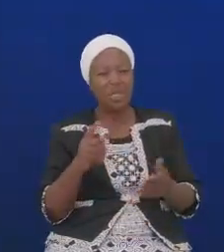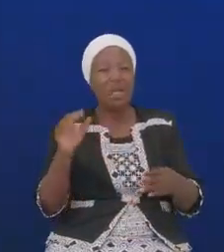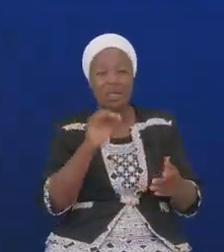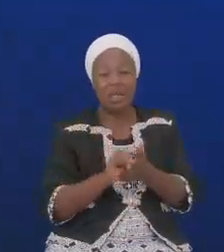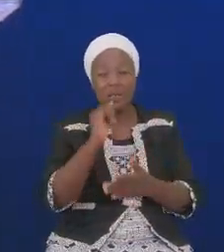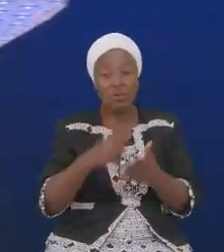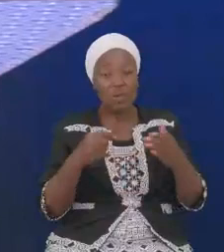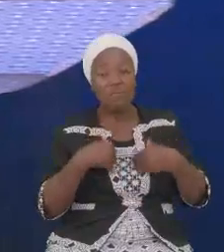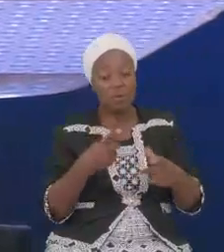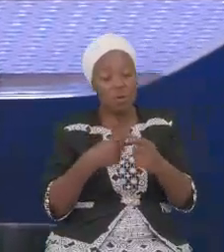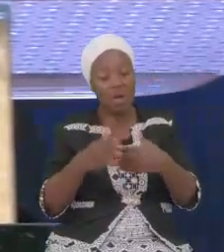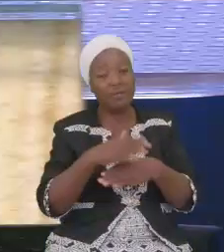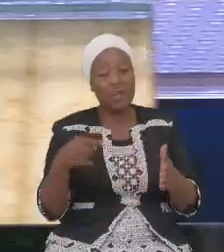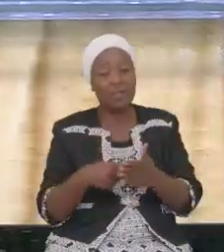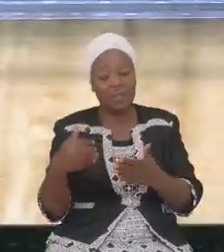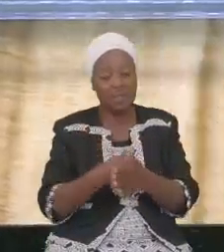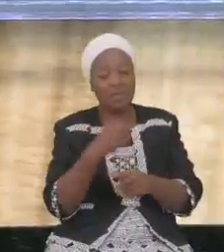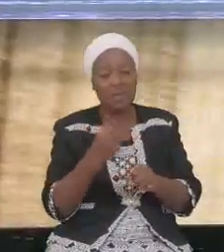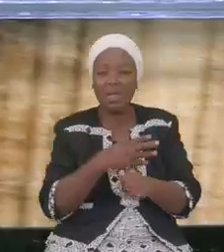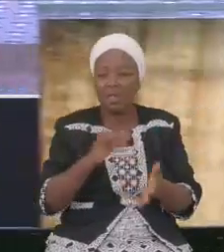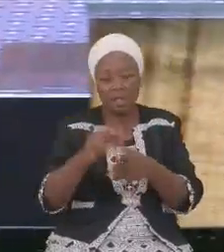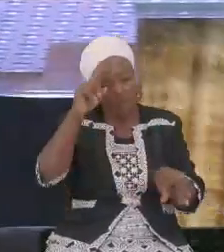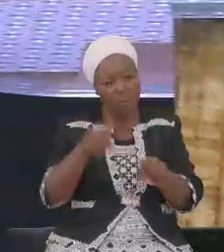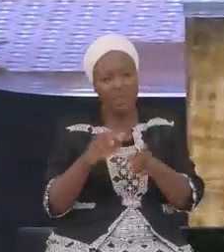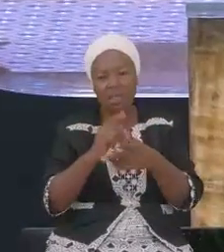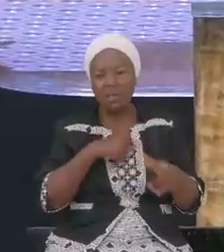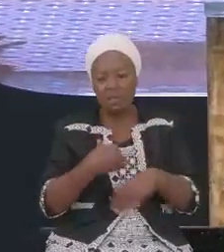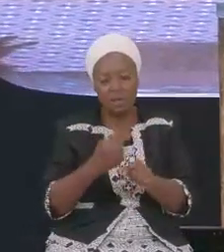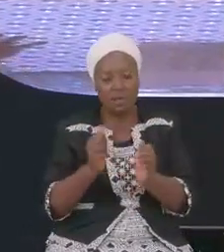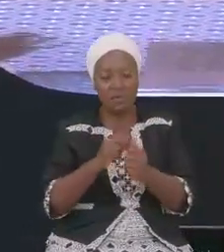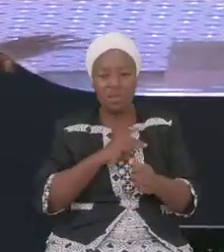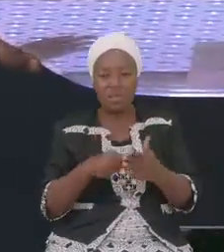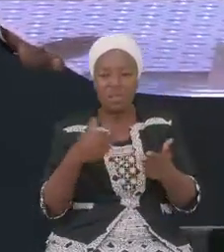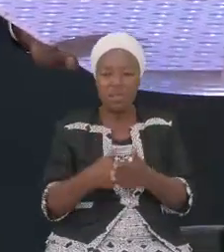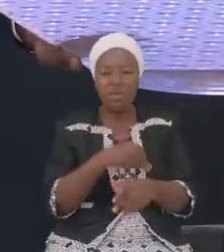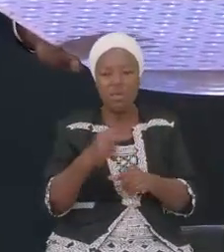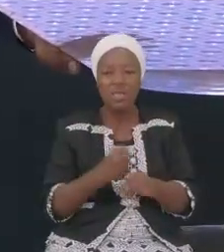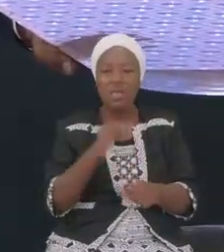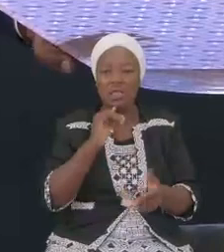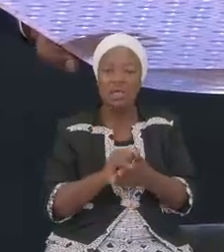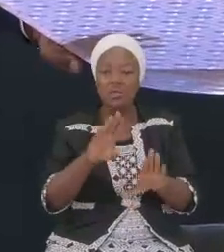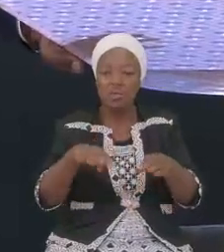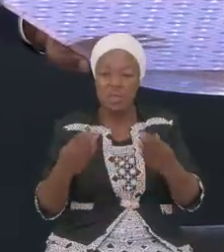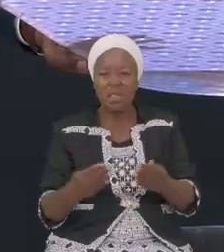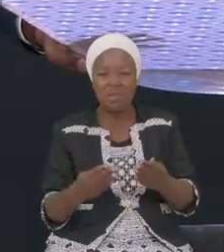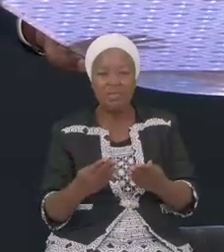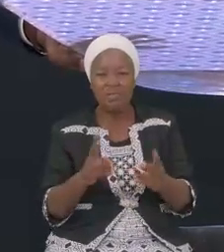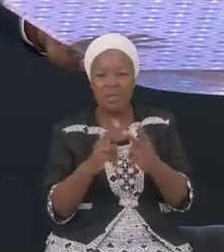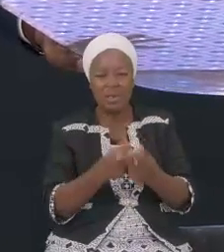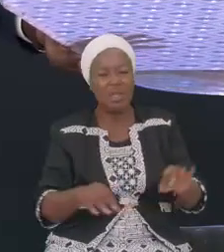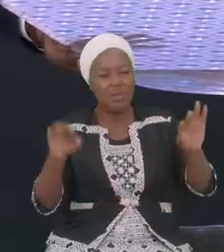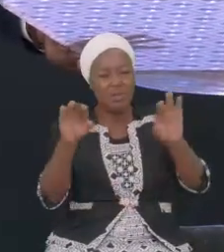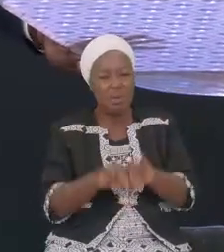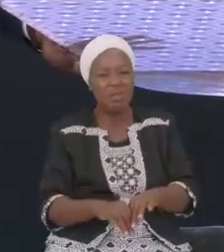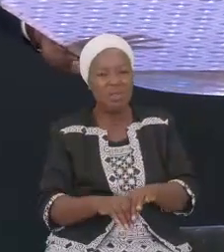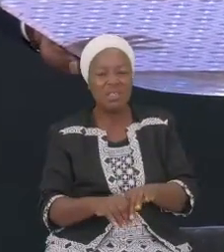the covenant the Lord is making with us this new year, that you give necessary diligence,